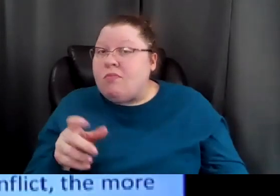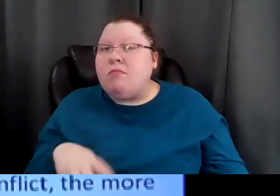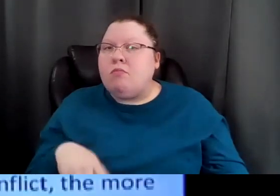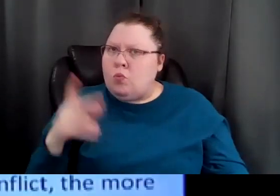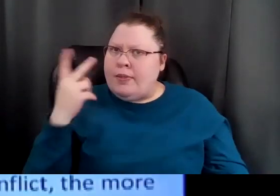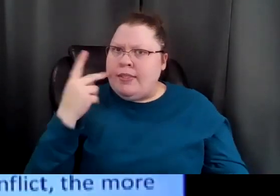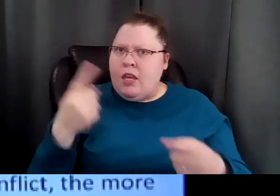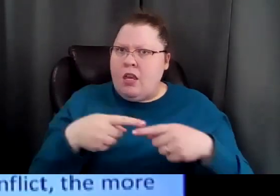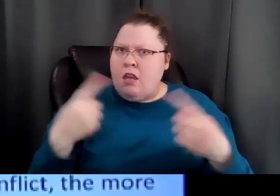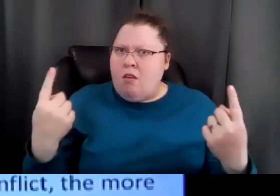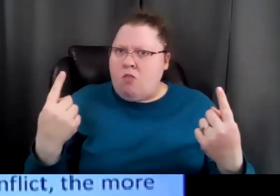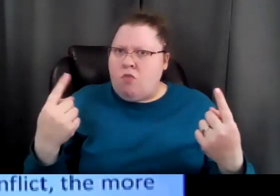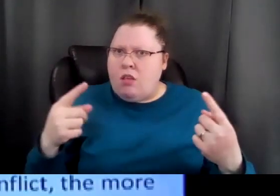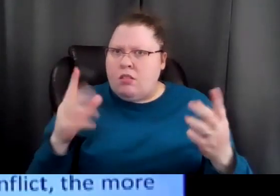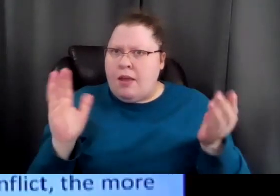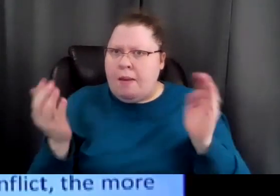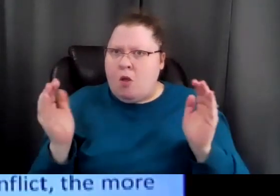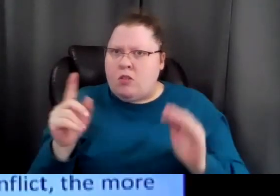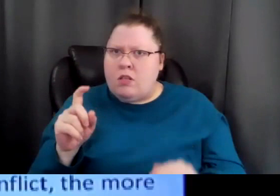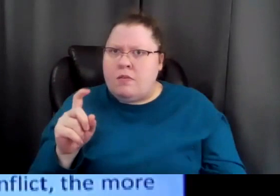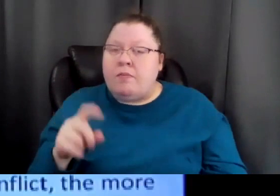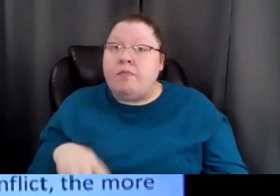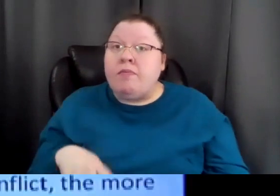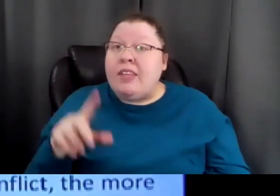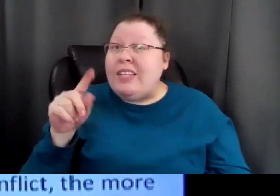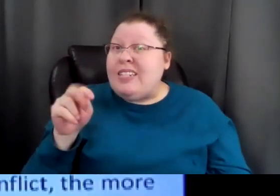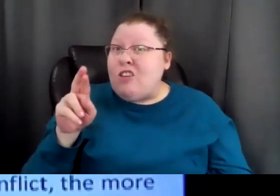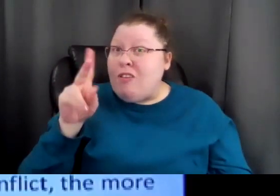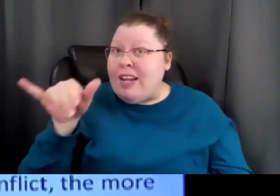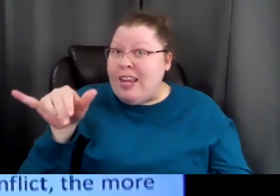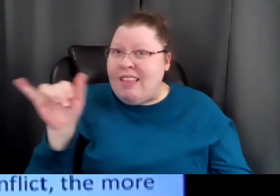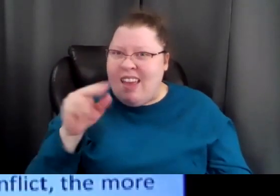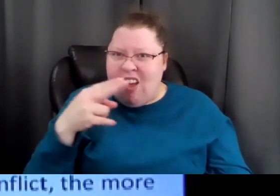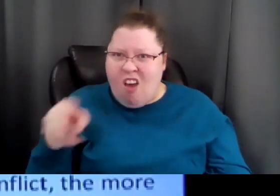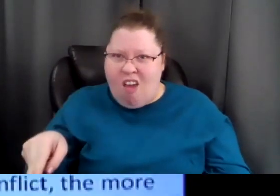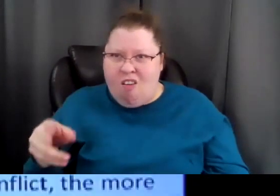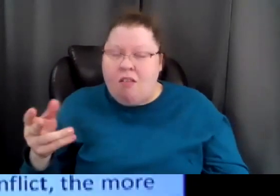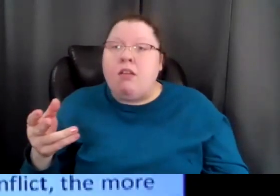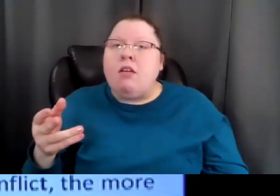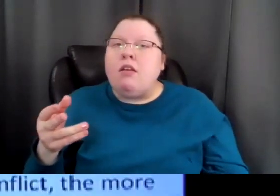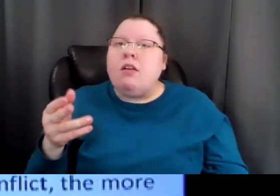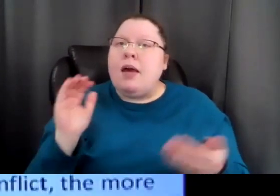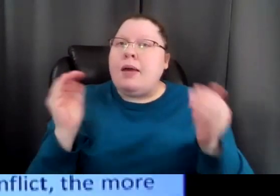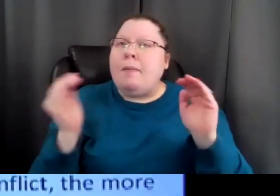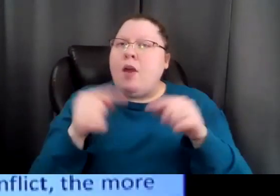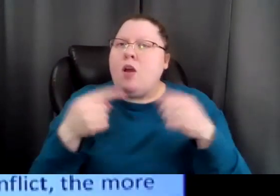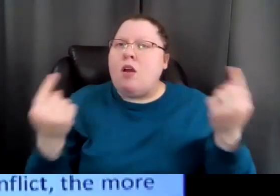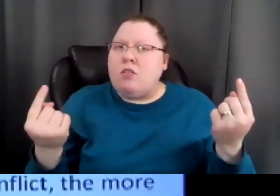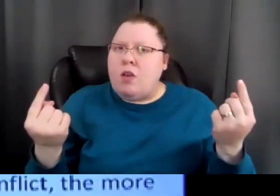contrasts here and comparisons? Here we have tyranny like hell being compared and contrasted